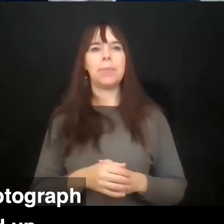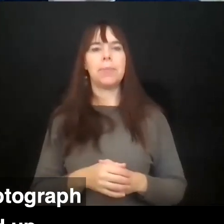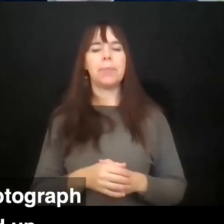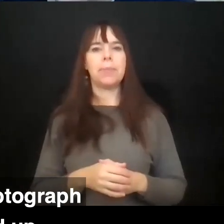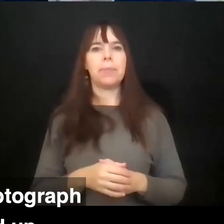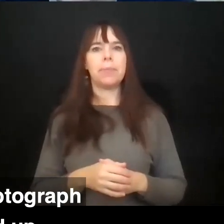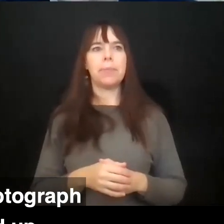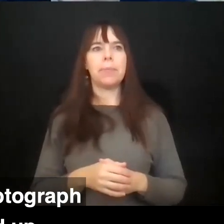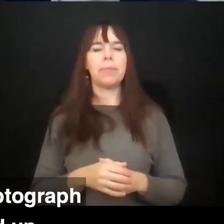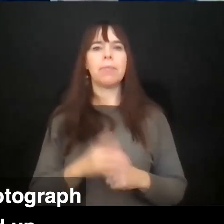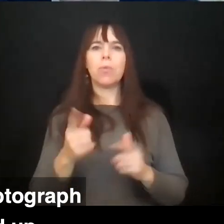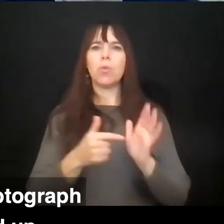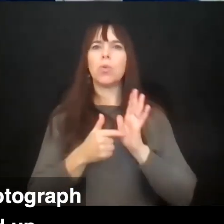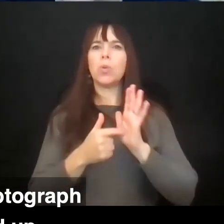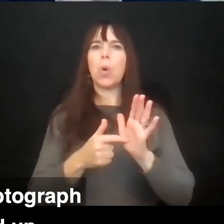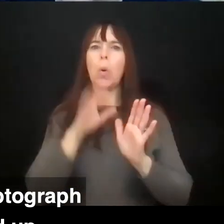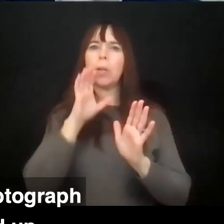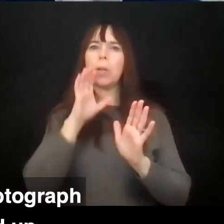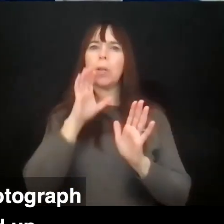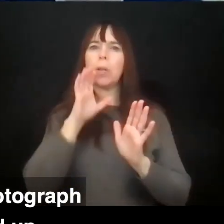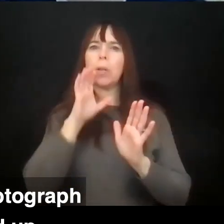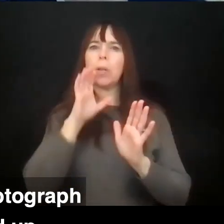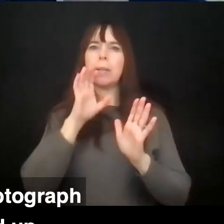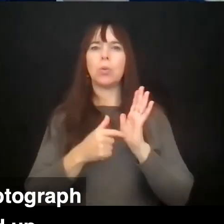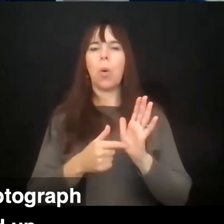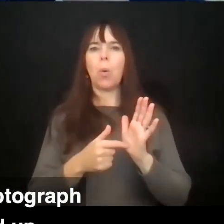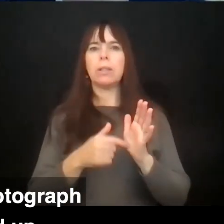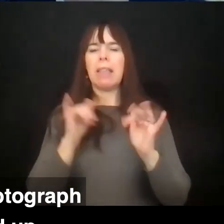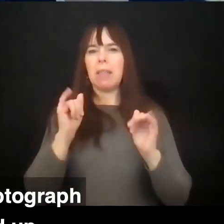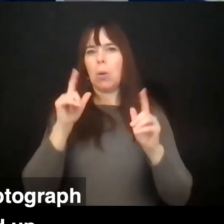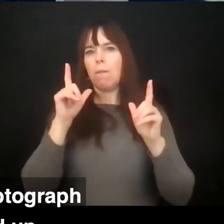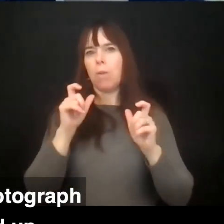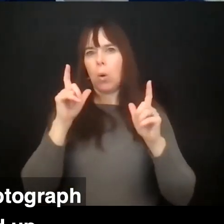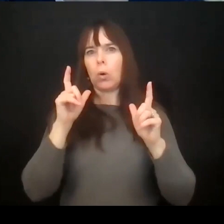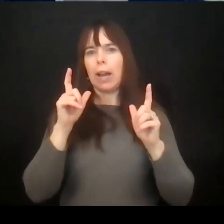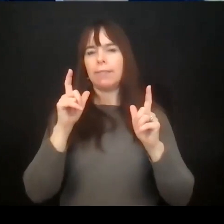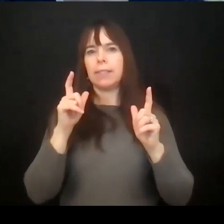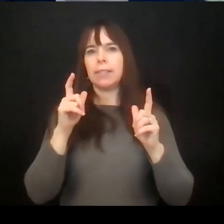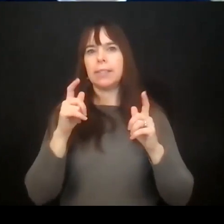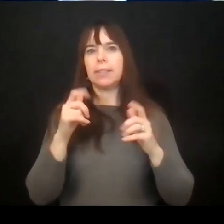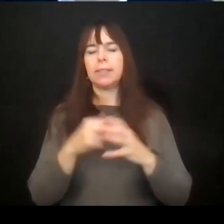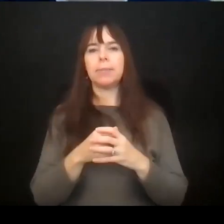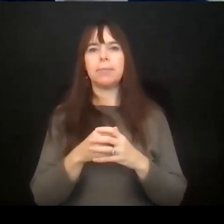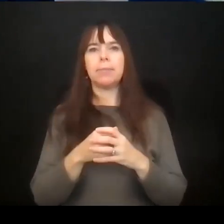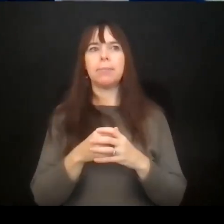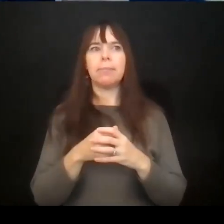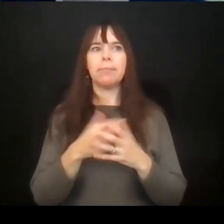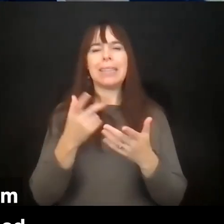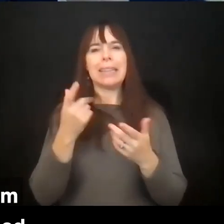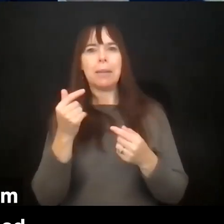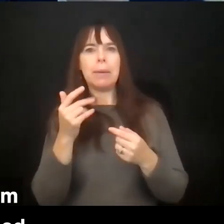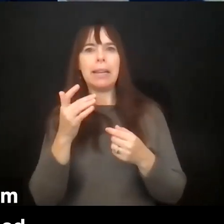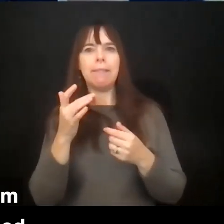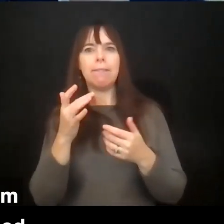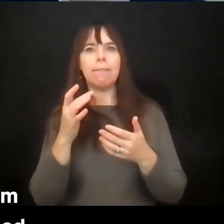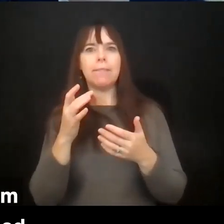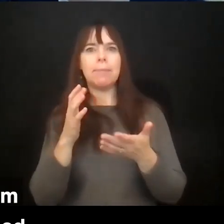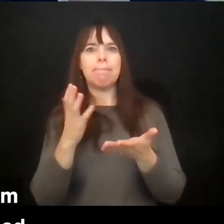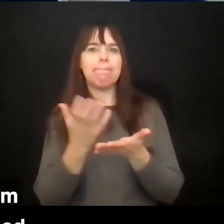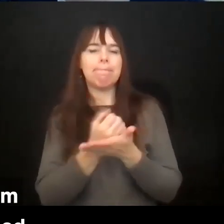And she shows us this photograph that has been touched up